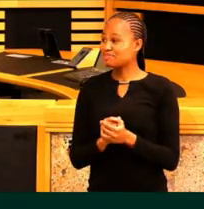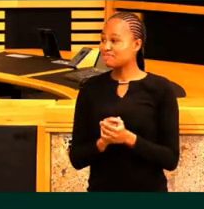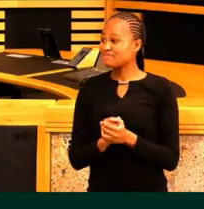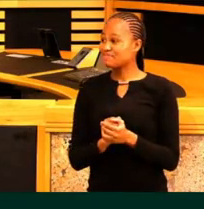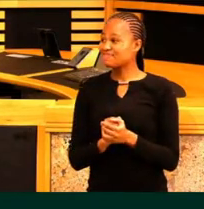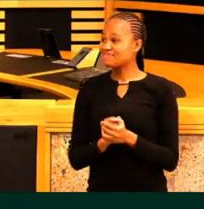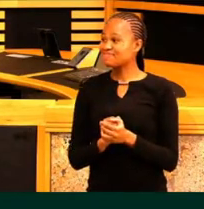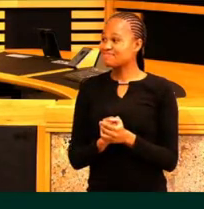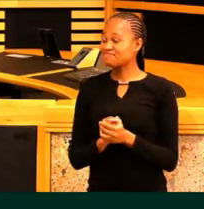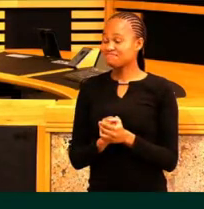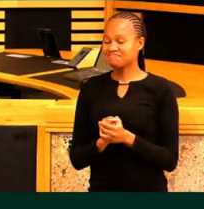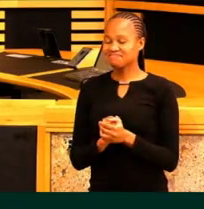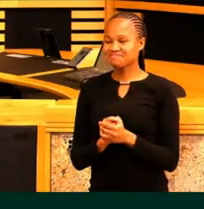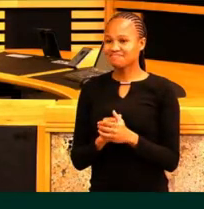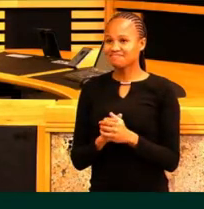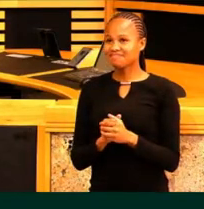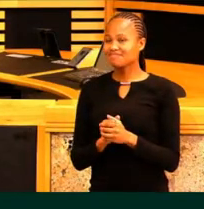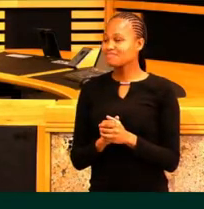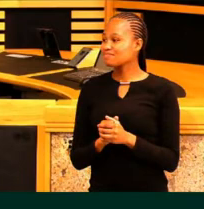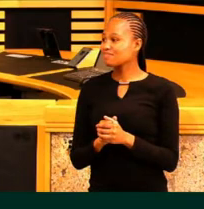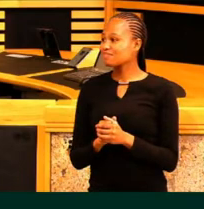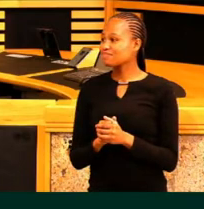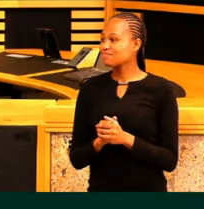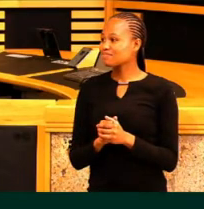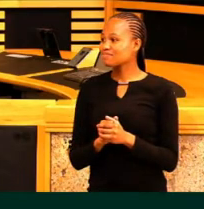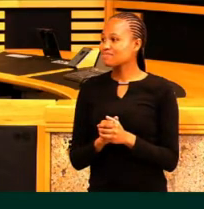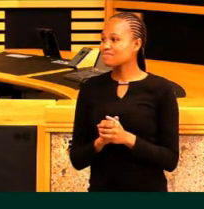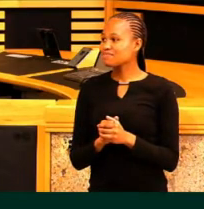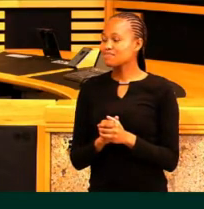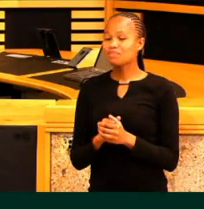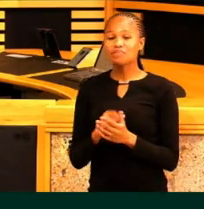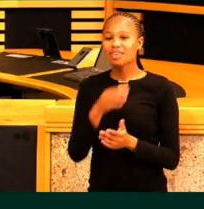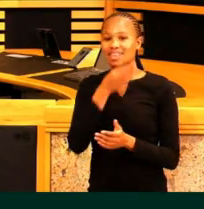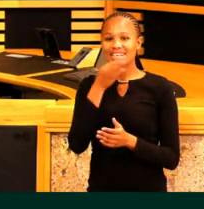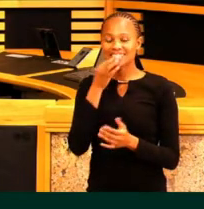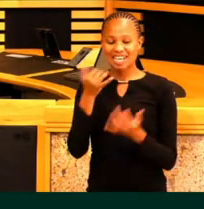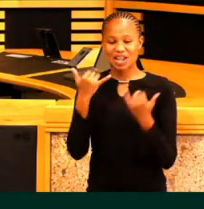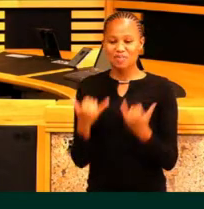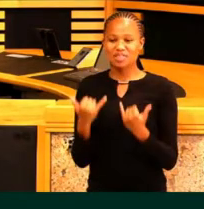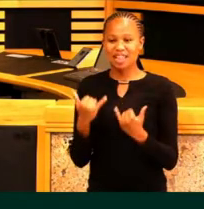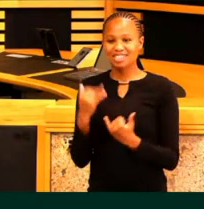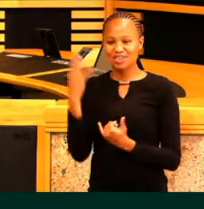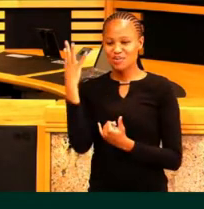dry I'm trying to fussy